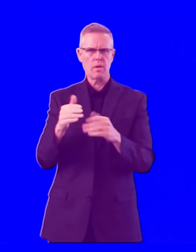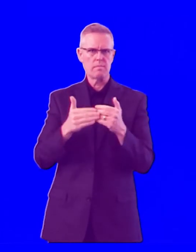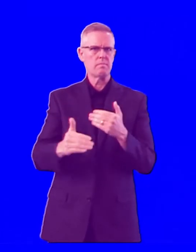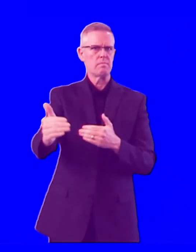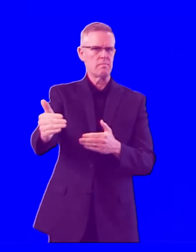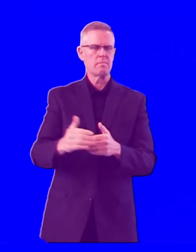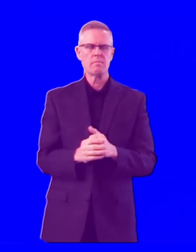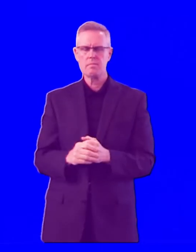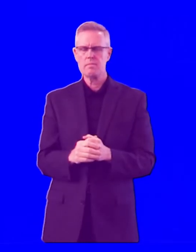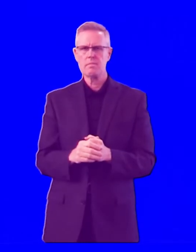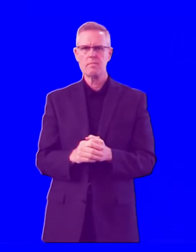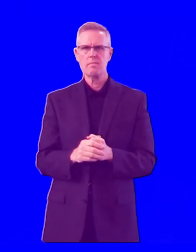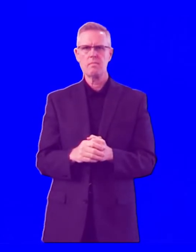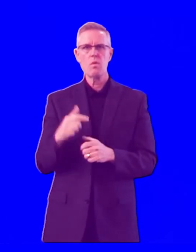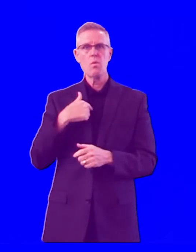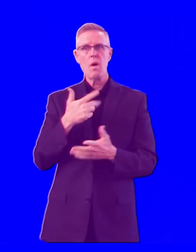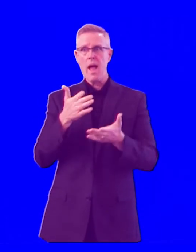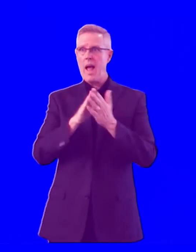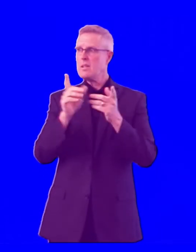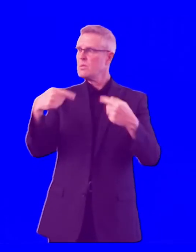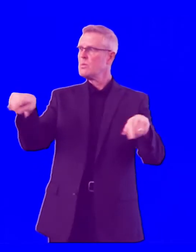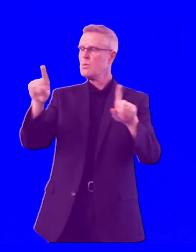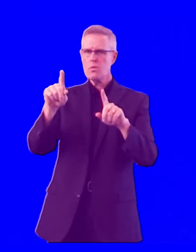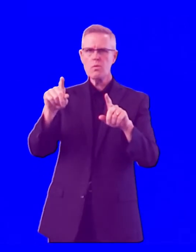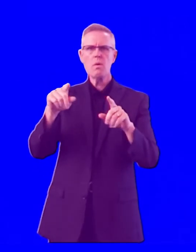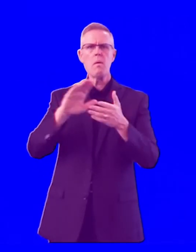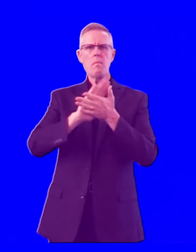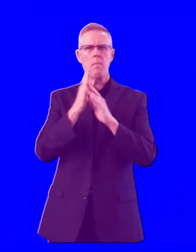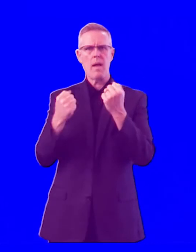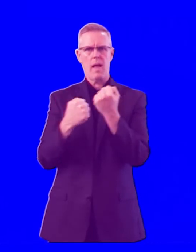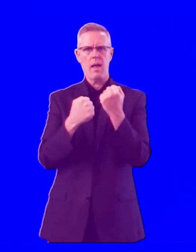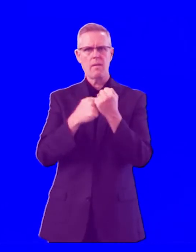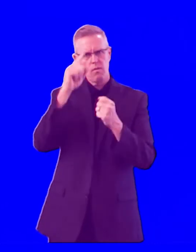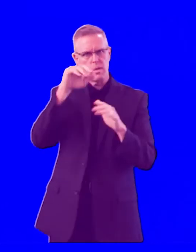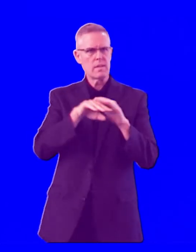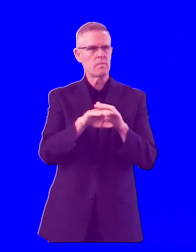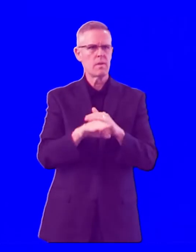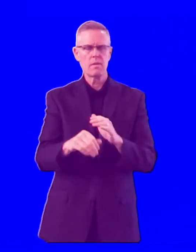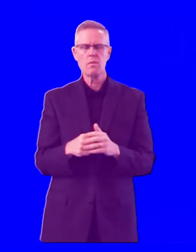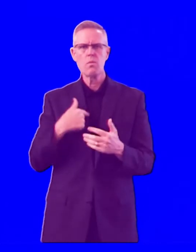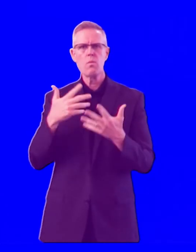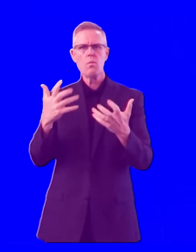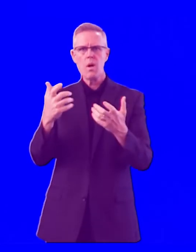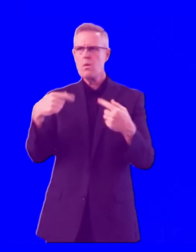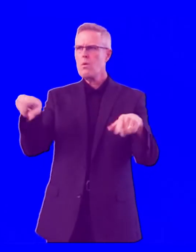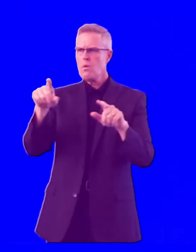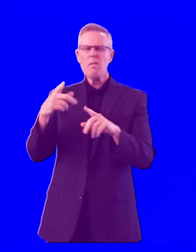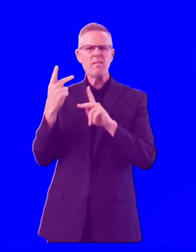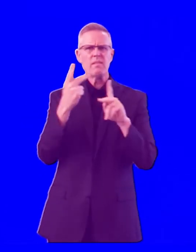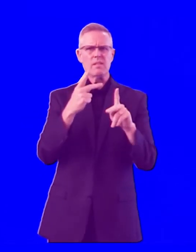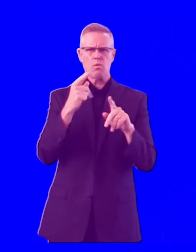choose. We ask you here today to become advocates for accessibility. We ask you to please visit